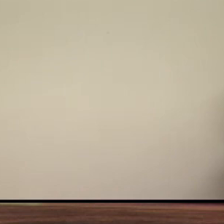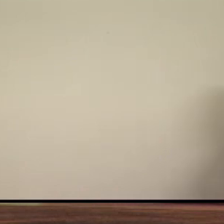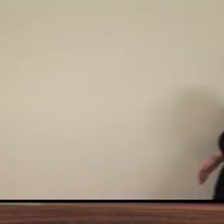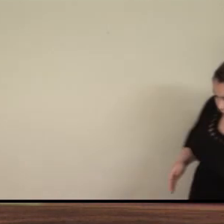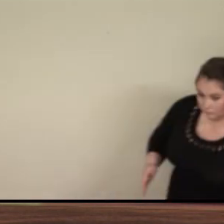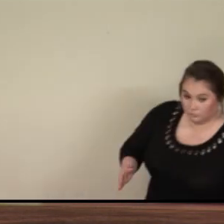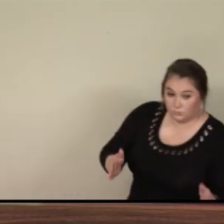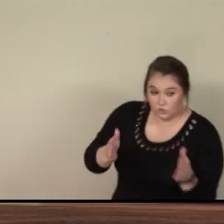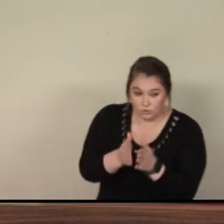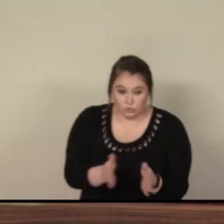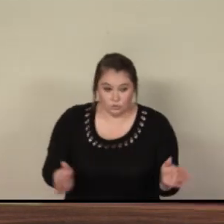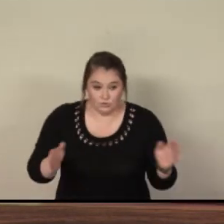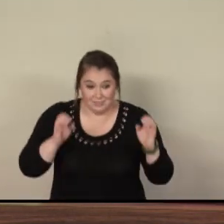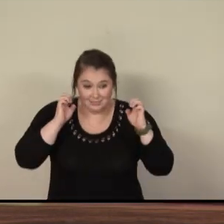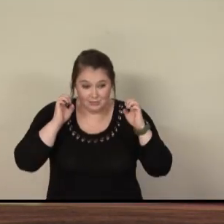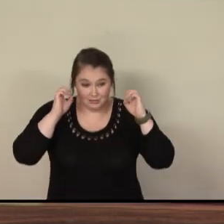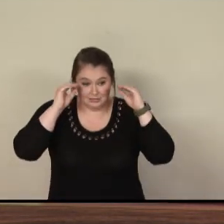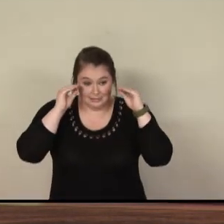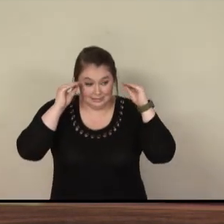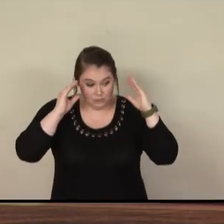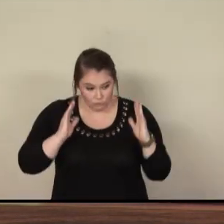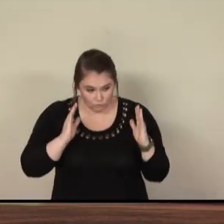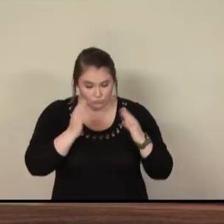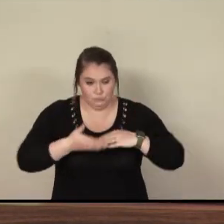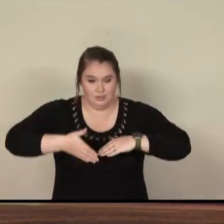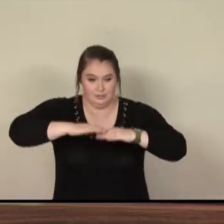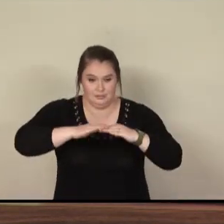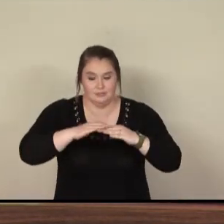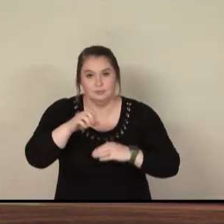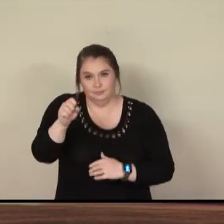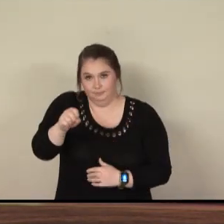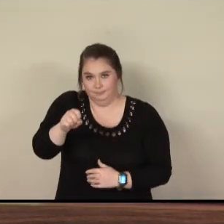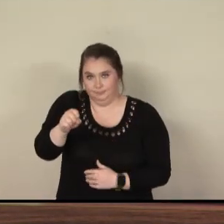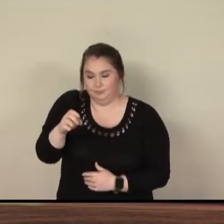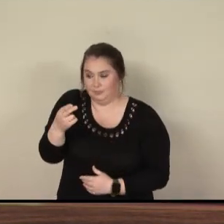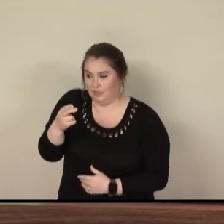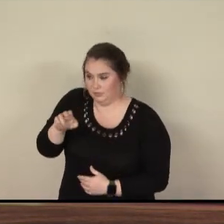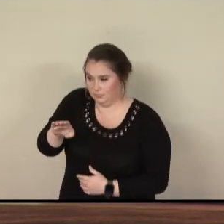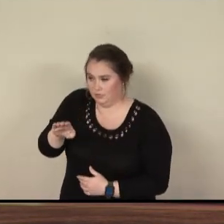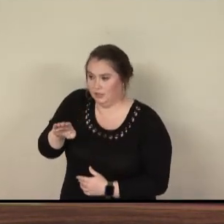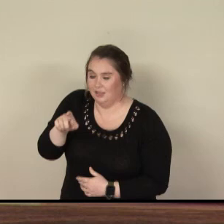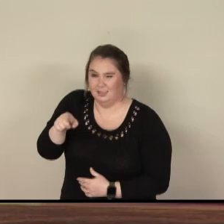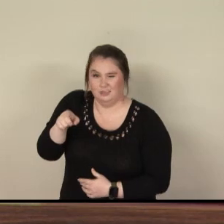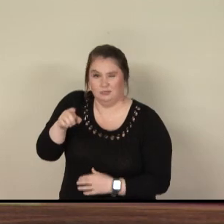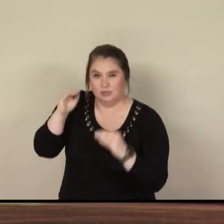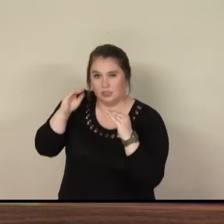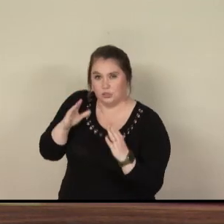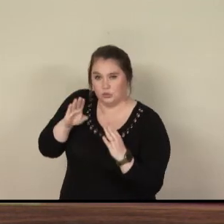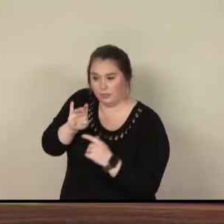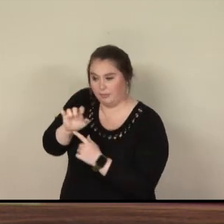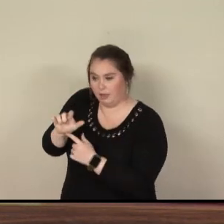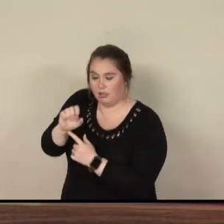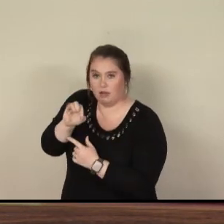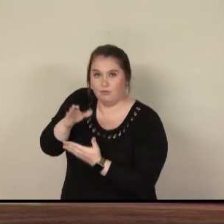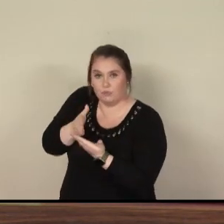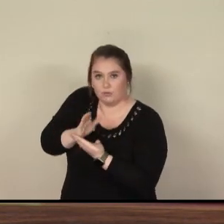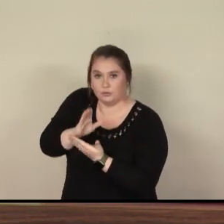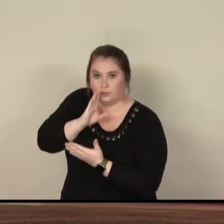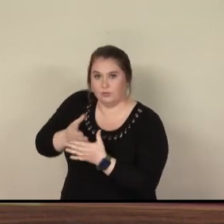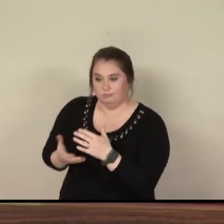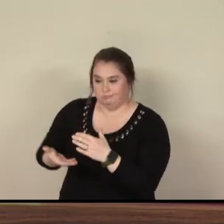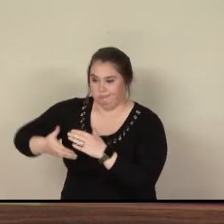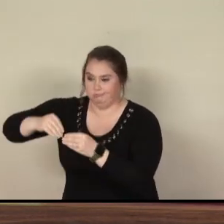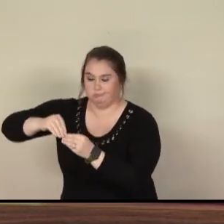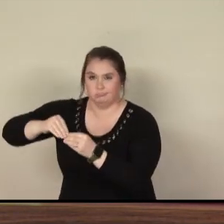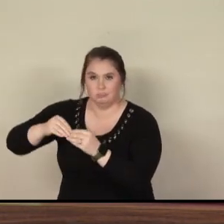Yes, there are, Senate Bill 9 is the bill that is called the Teacher Bill of Rights. That's the one that's going to include teacher